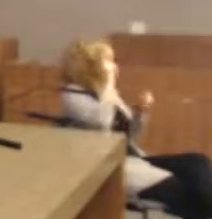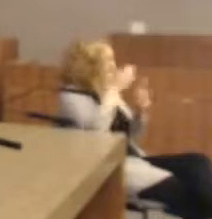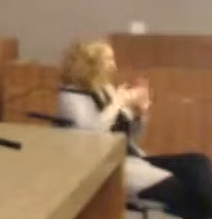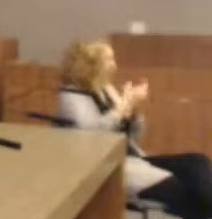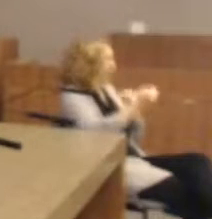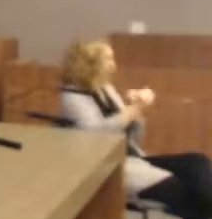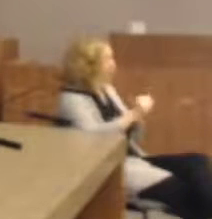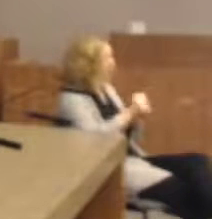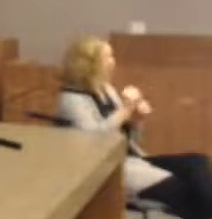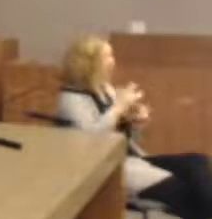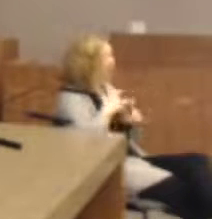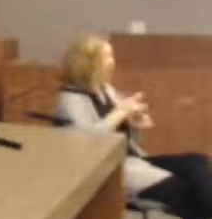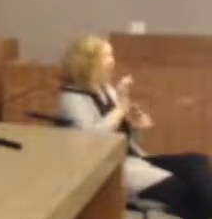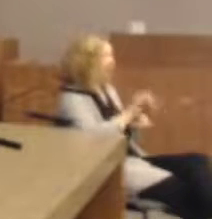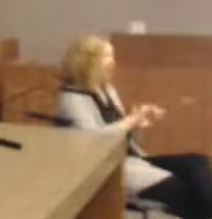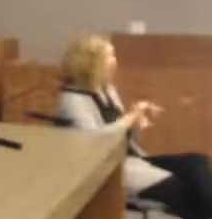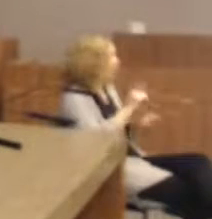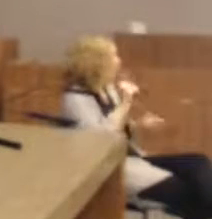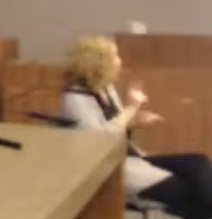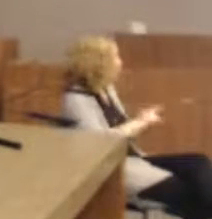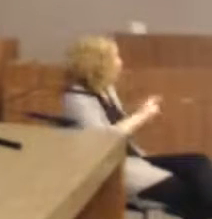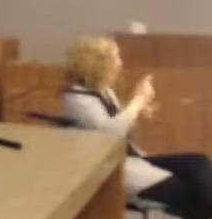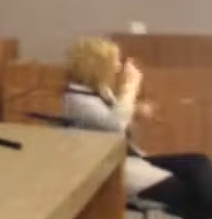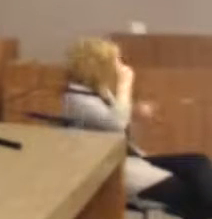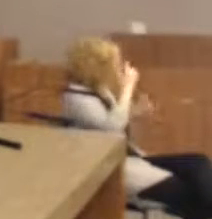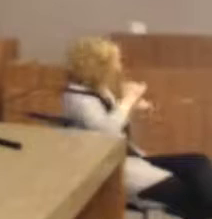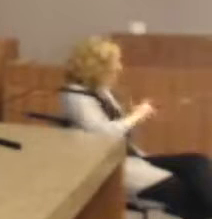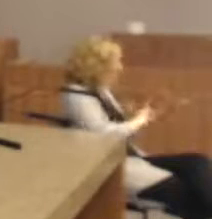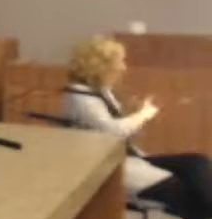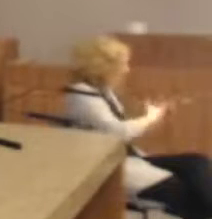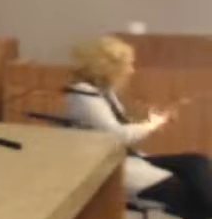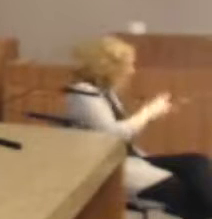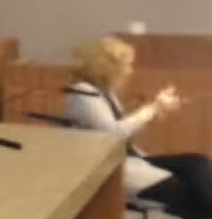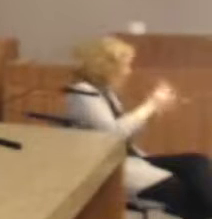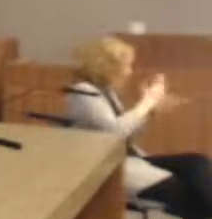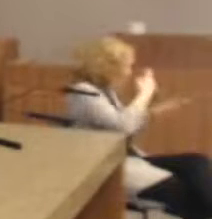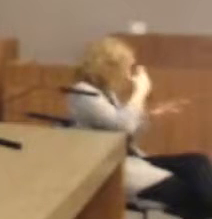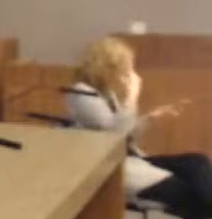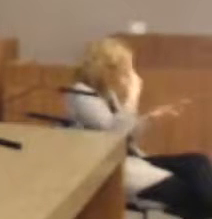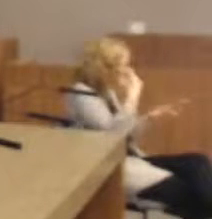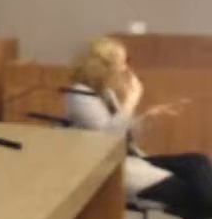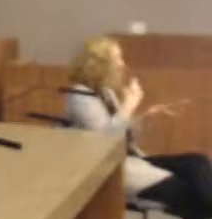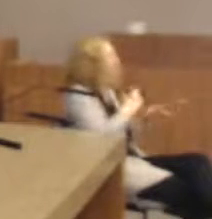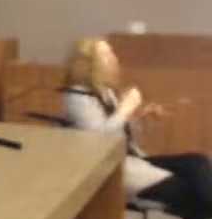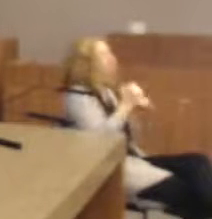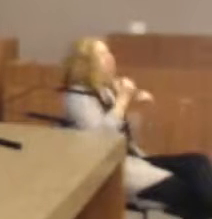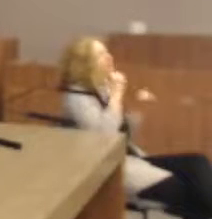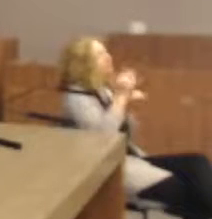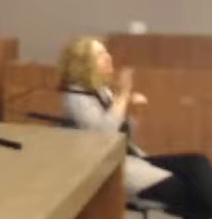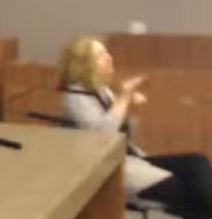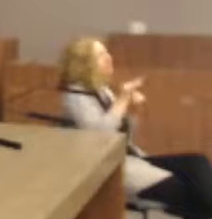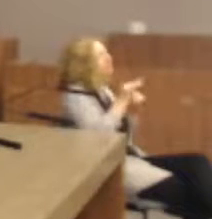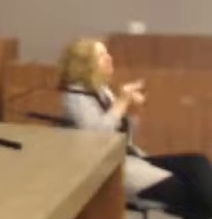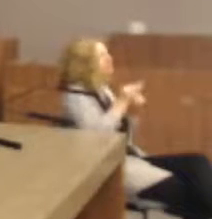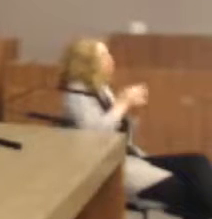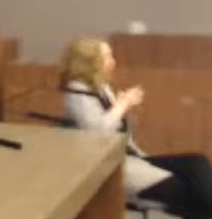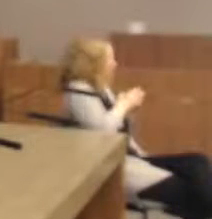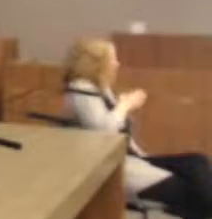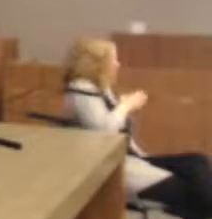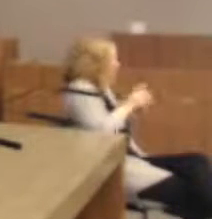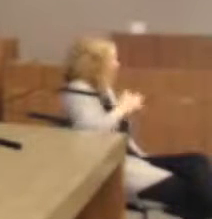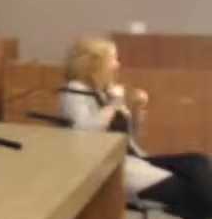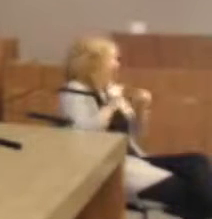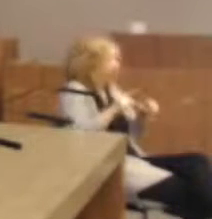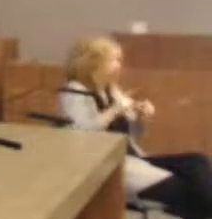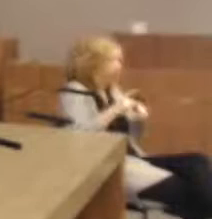low, because the brain is still activated and traumatized. And, you know, the idea of containing it and going to an office